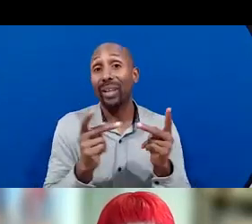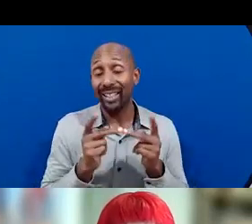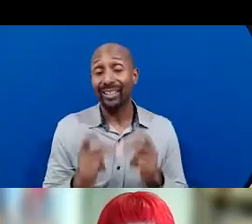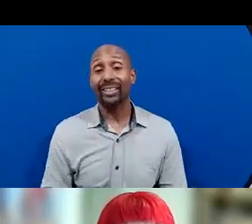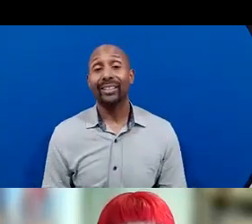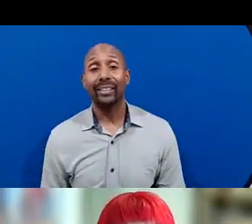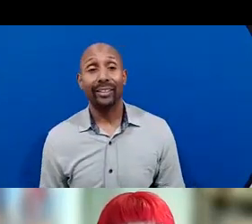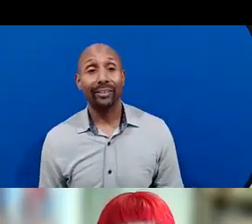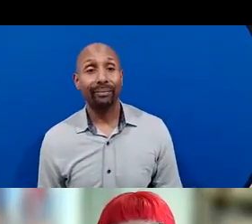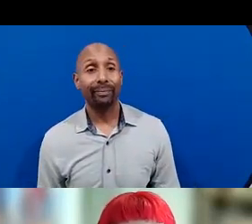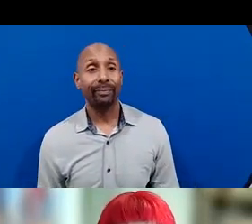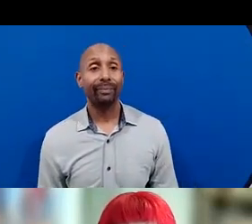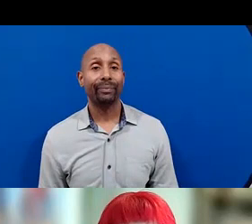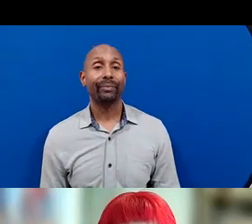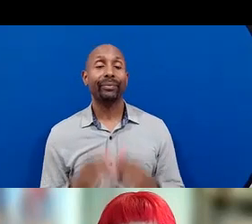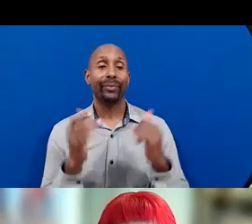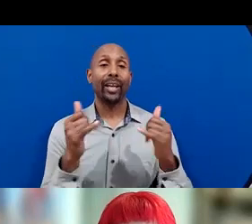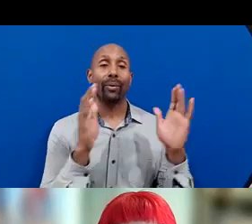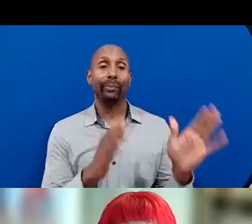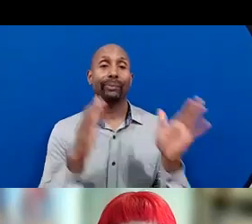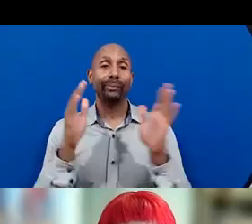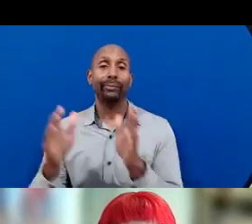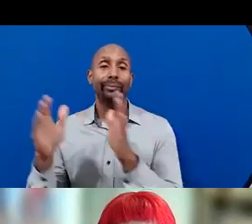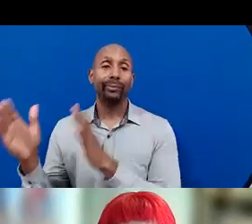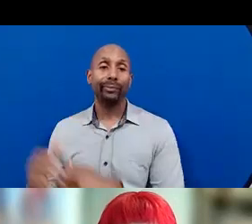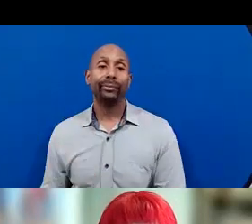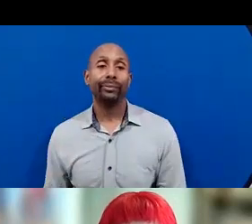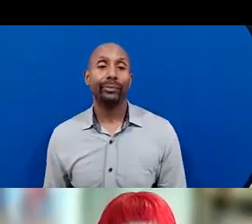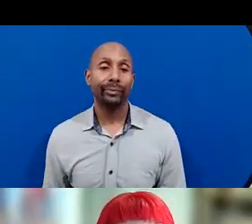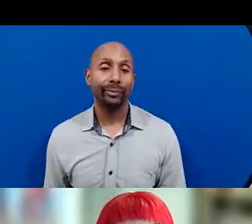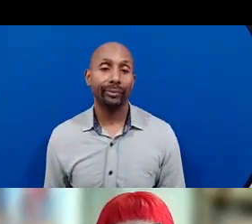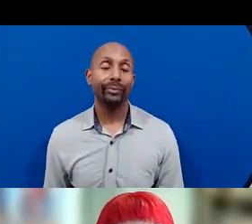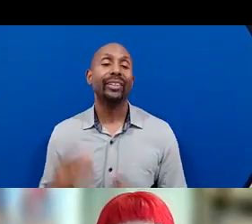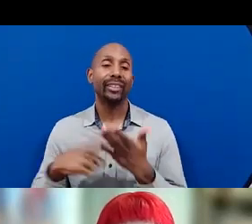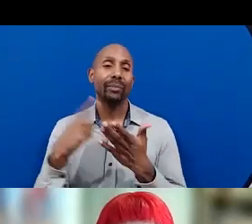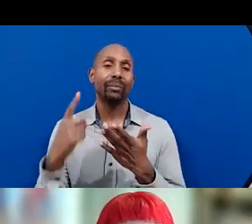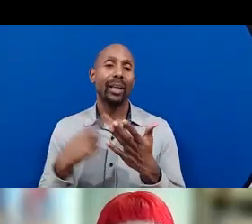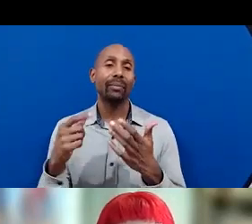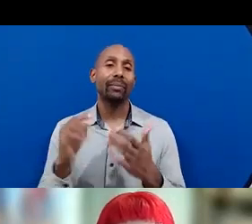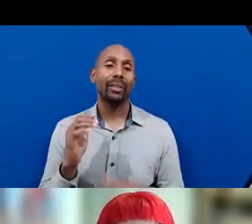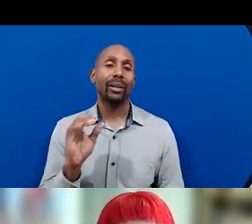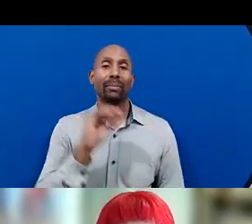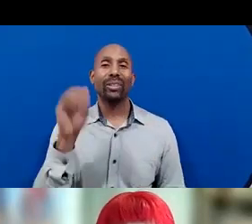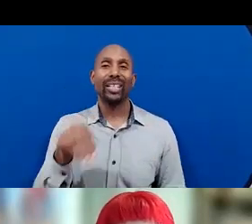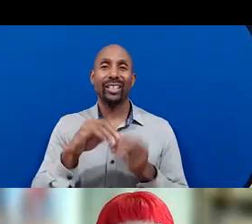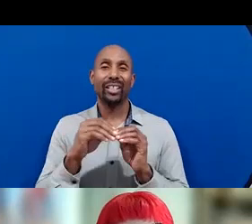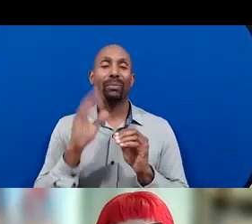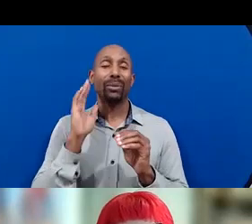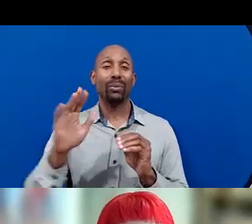sometimes these like percentages are going to look very big. So just look at the